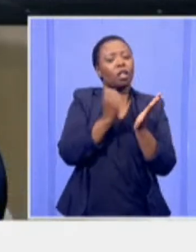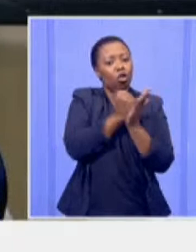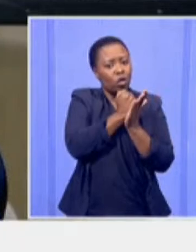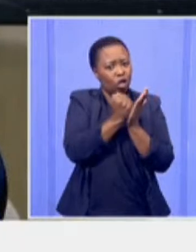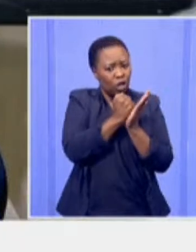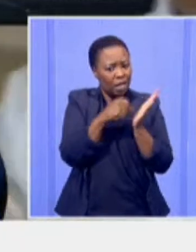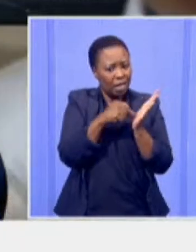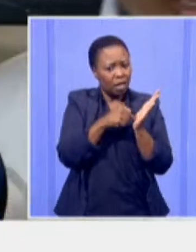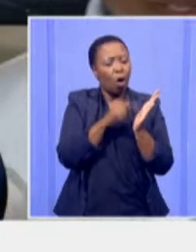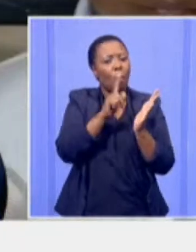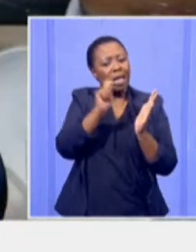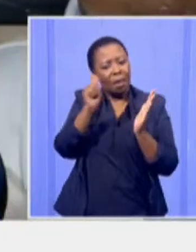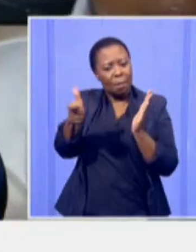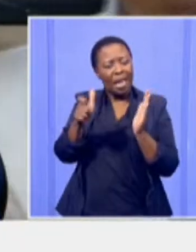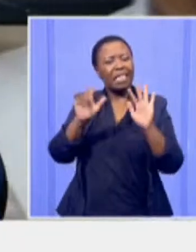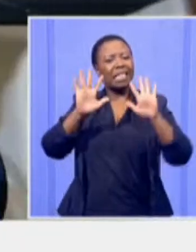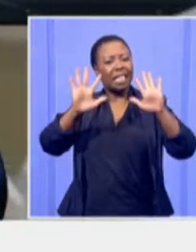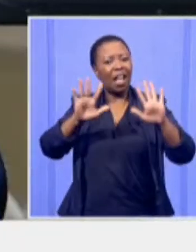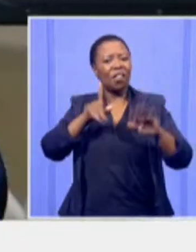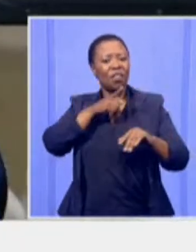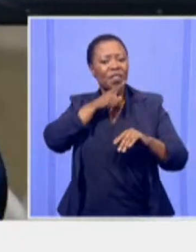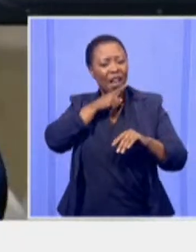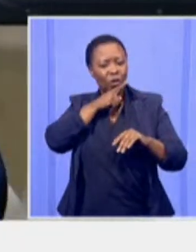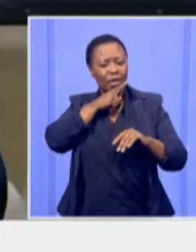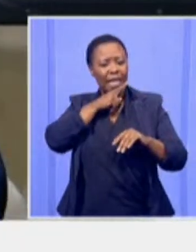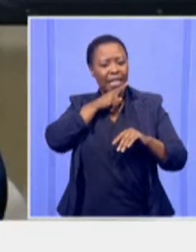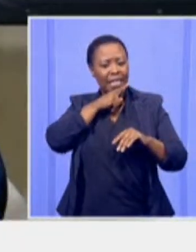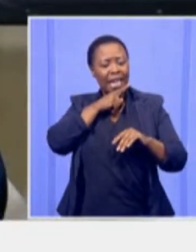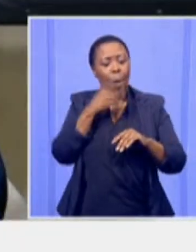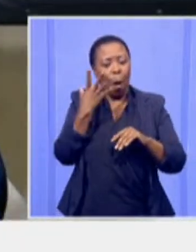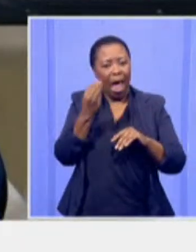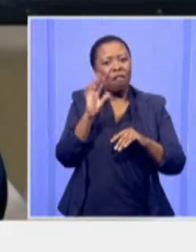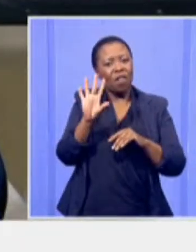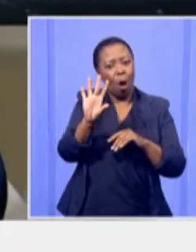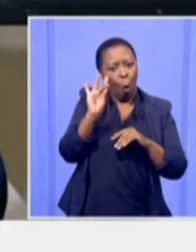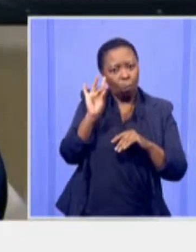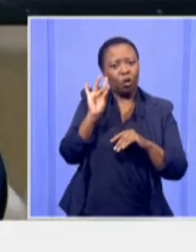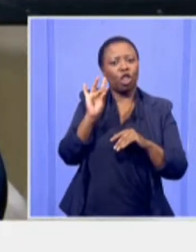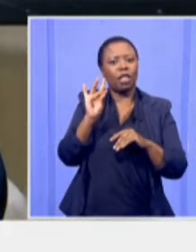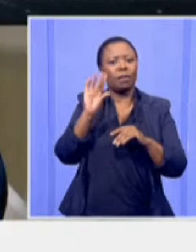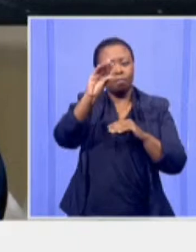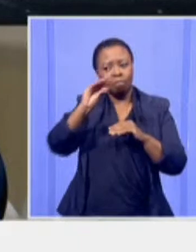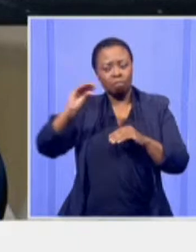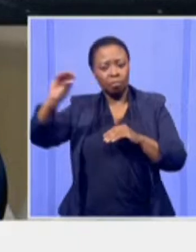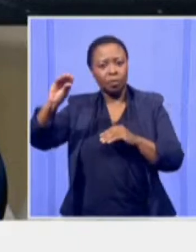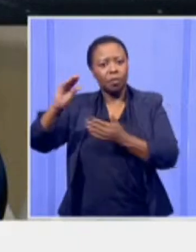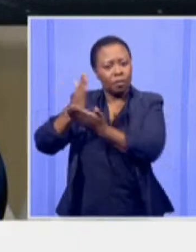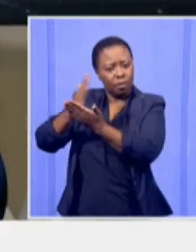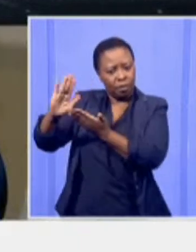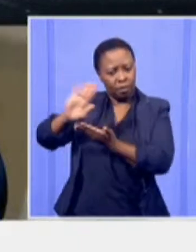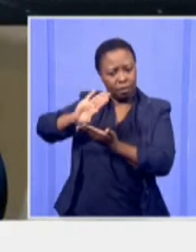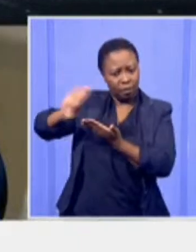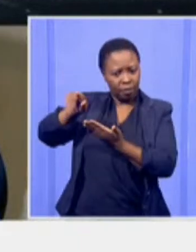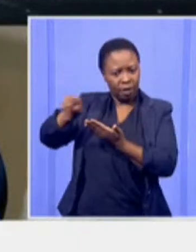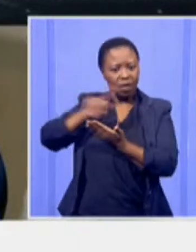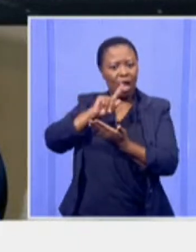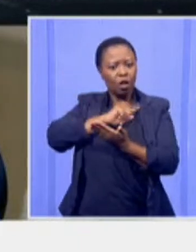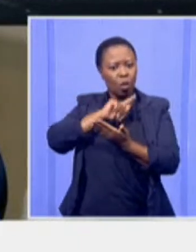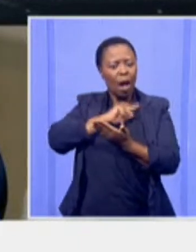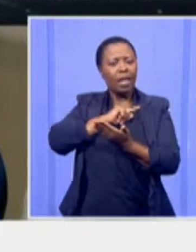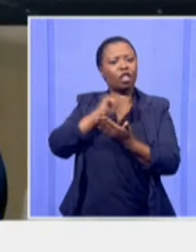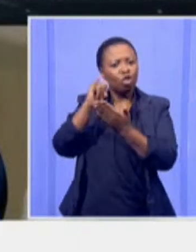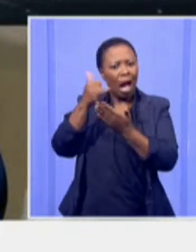must pay 10,000 upfront. There is an option to waiver it. So that's what we've been saying to management. Waiver